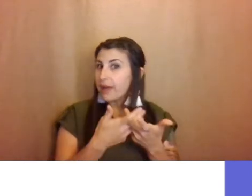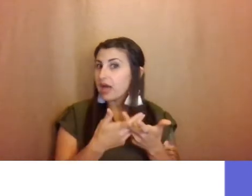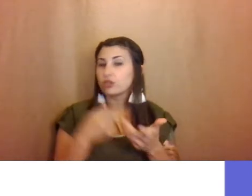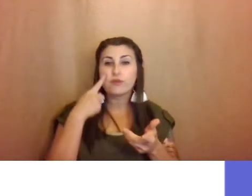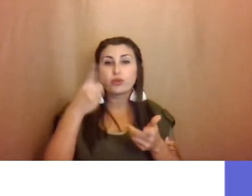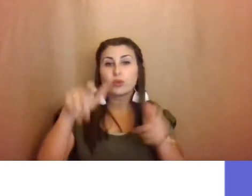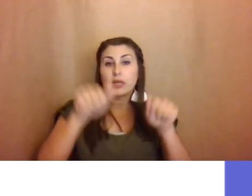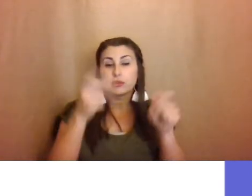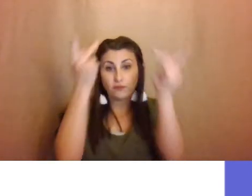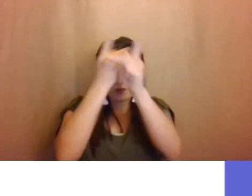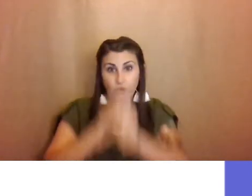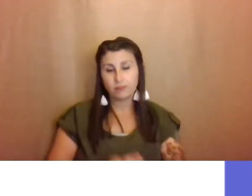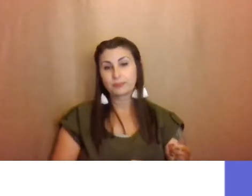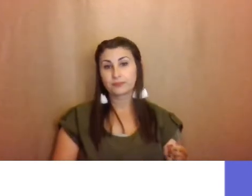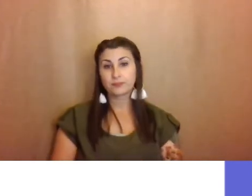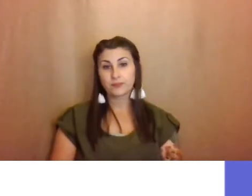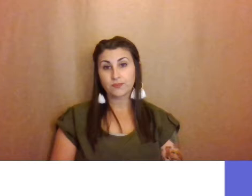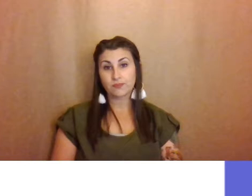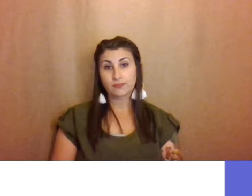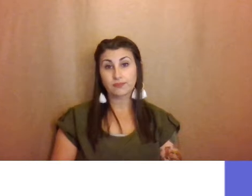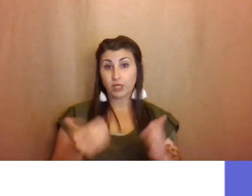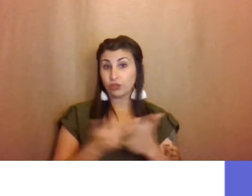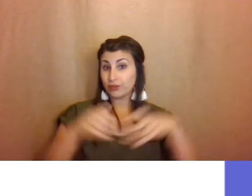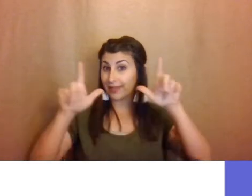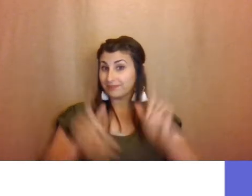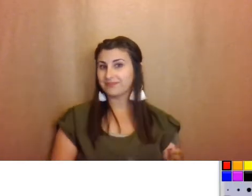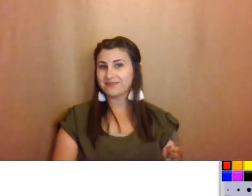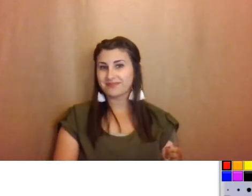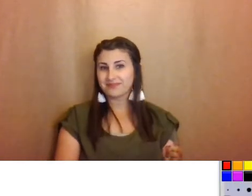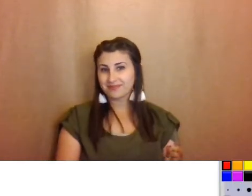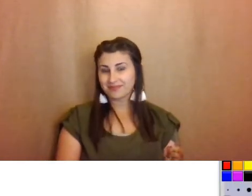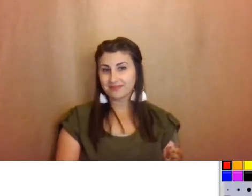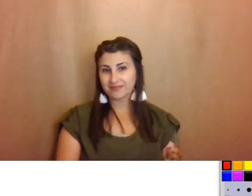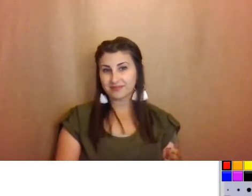Okay. So look at it that way. All right, next slide.